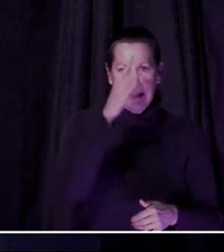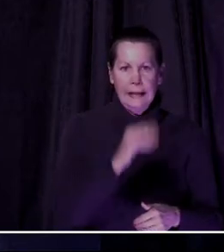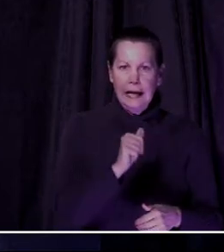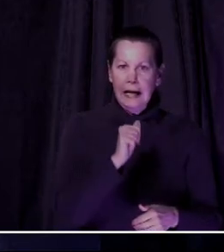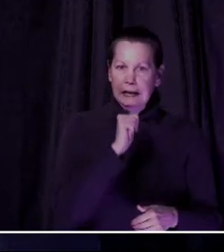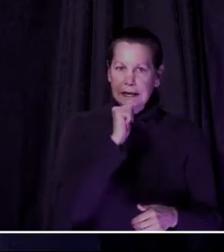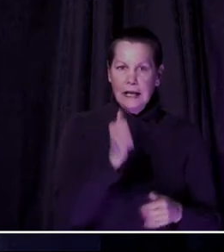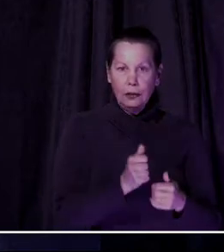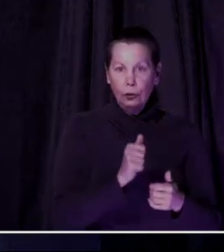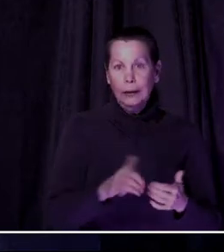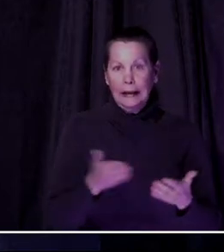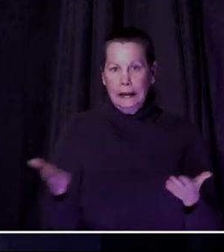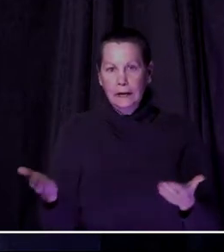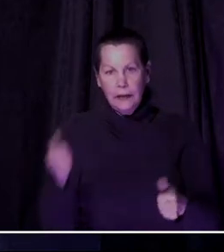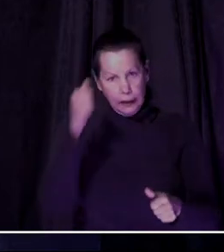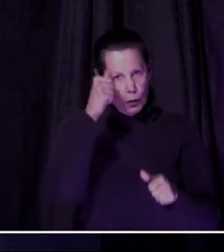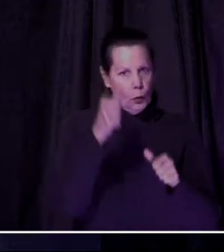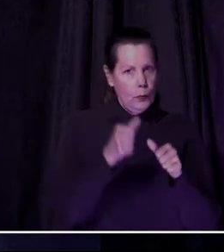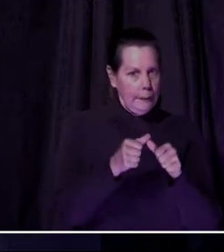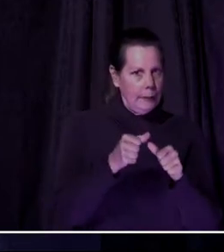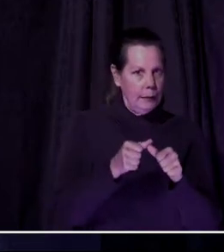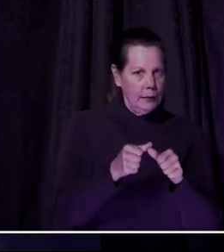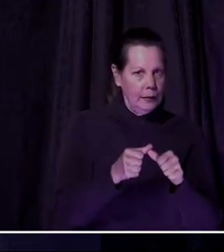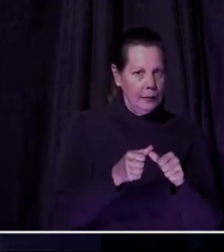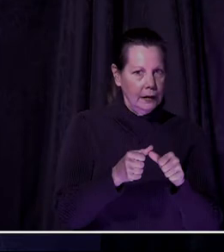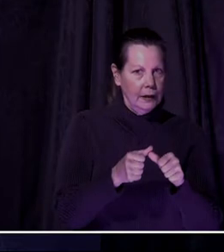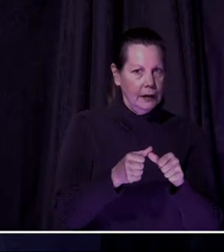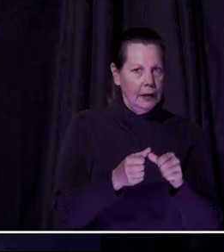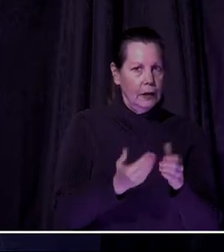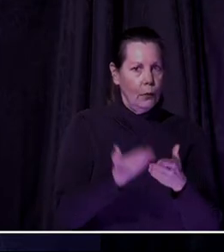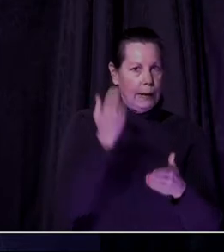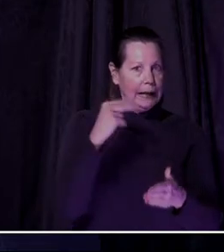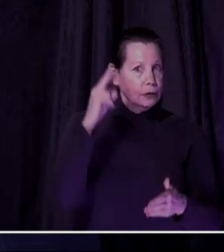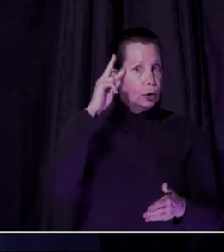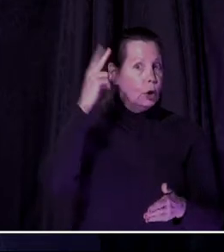nothing. Remember, let me go back to your purpose.